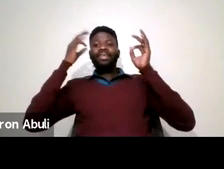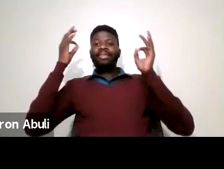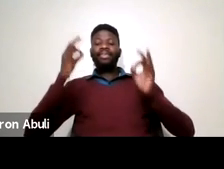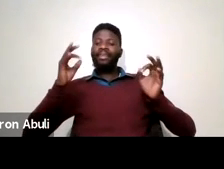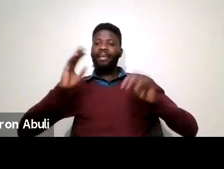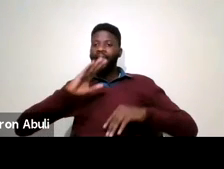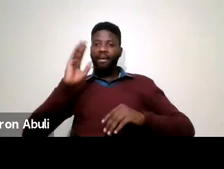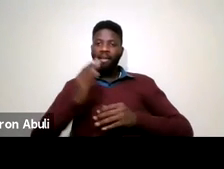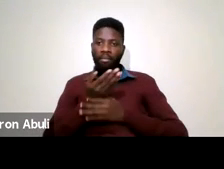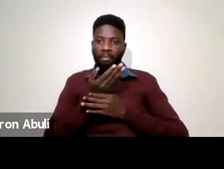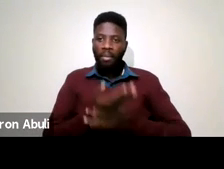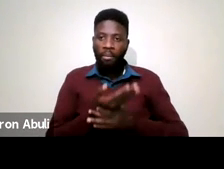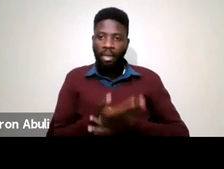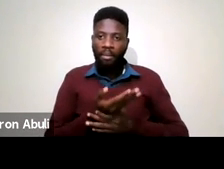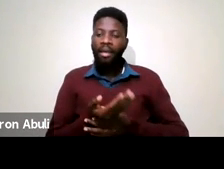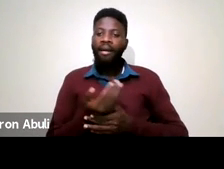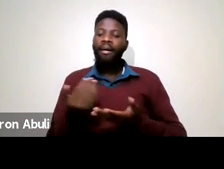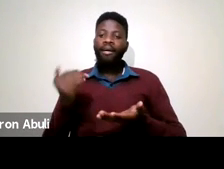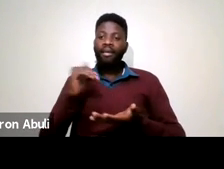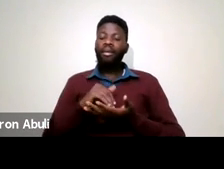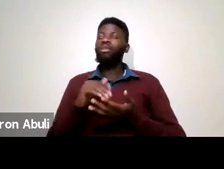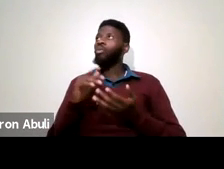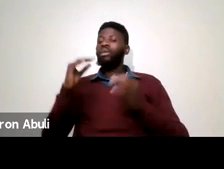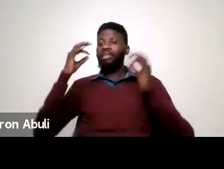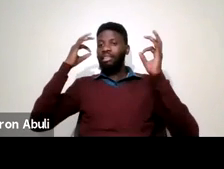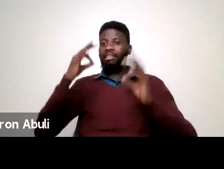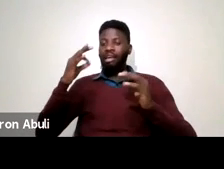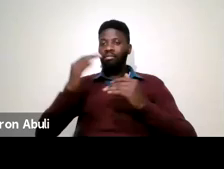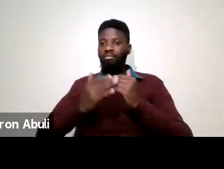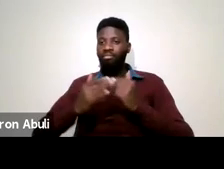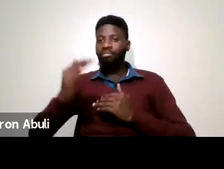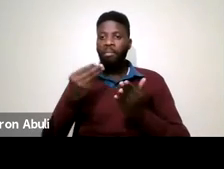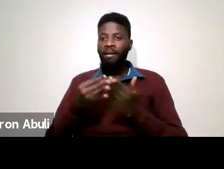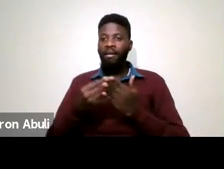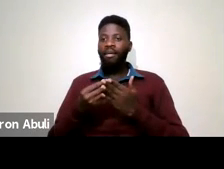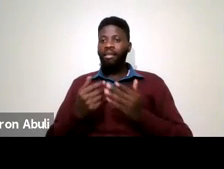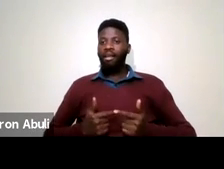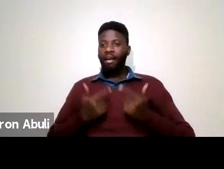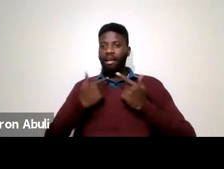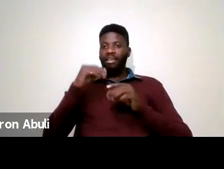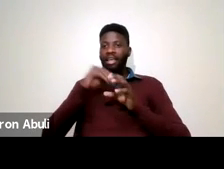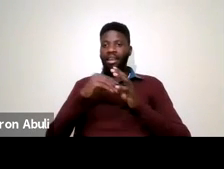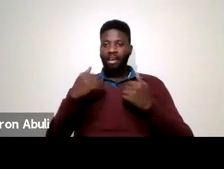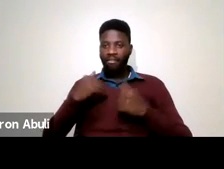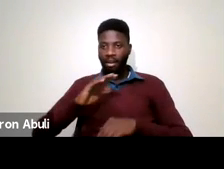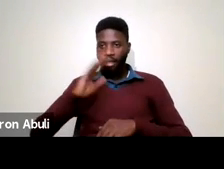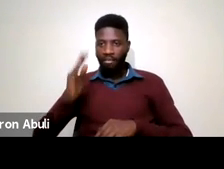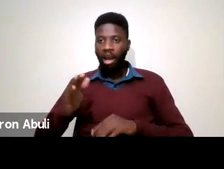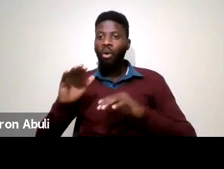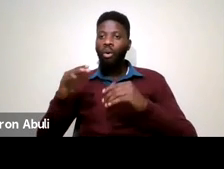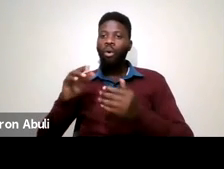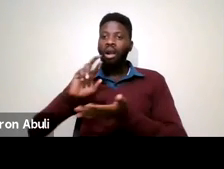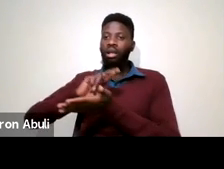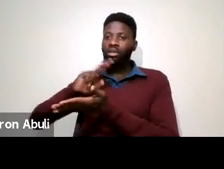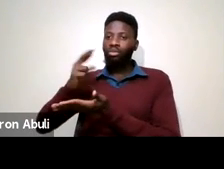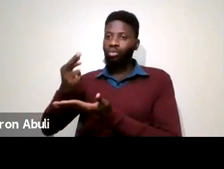decide never to have money in your life, or you may decide to have plenty of resources. This is a